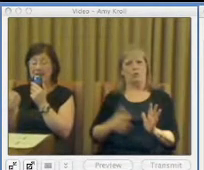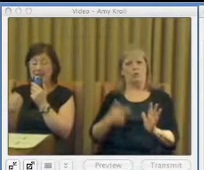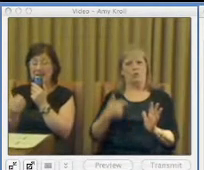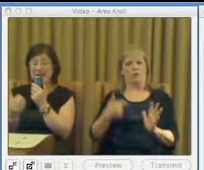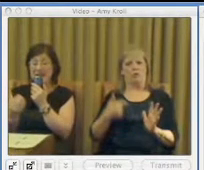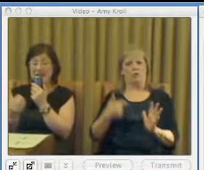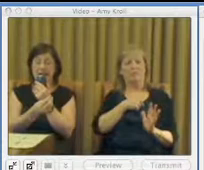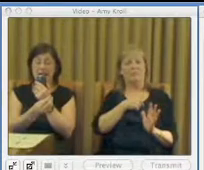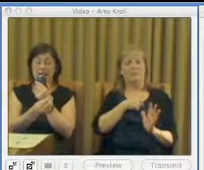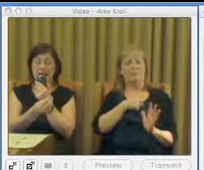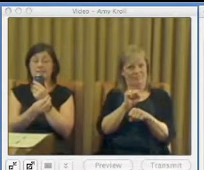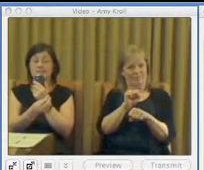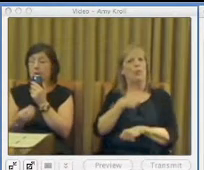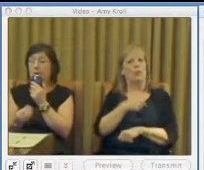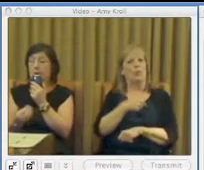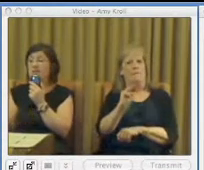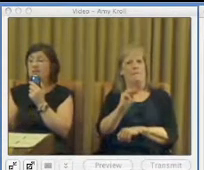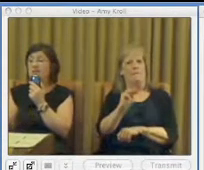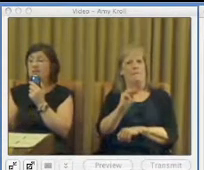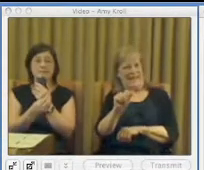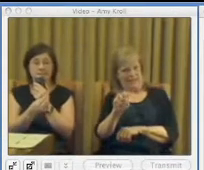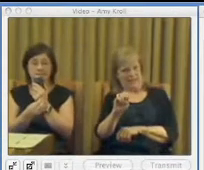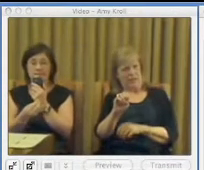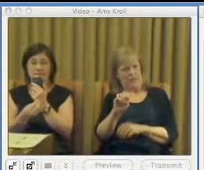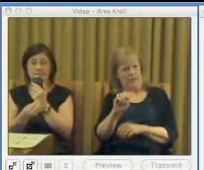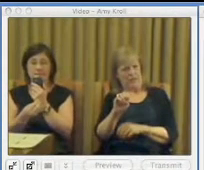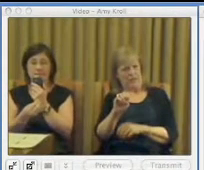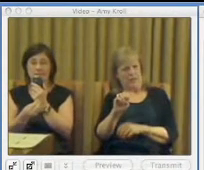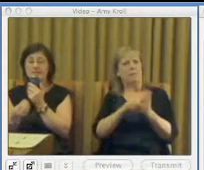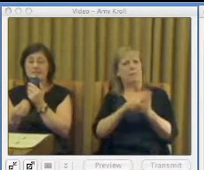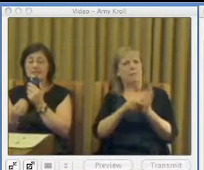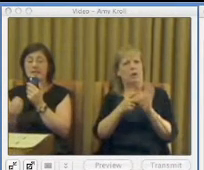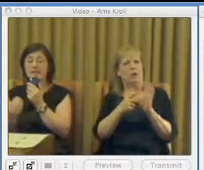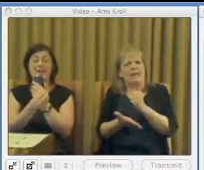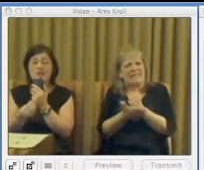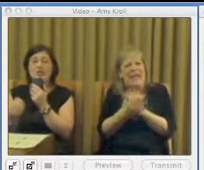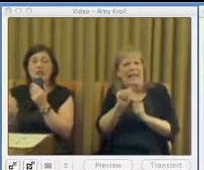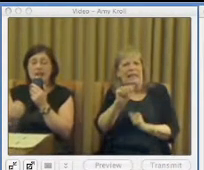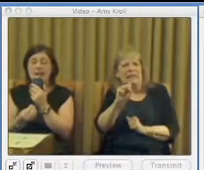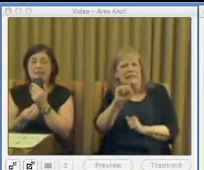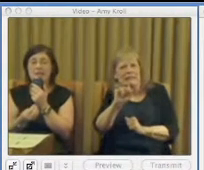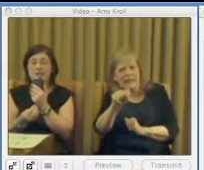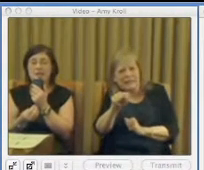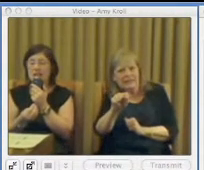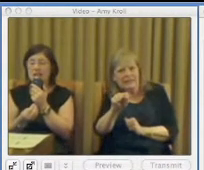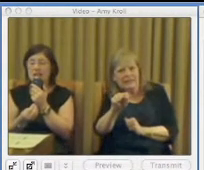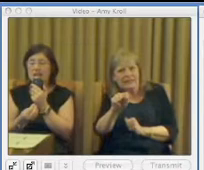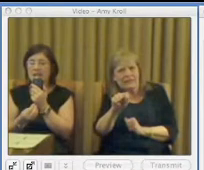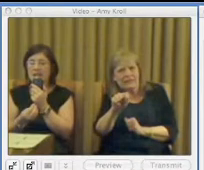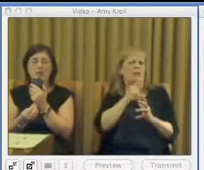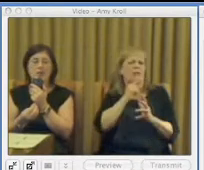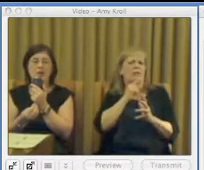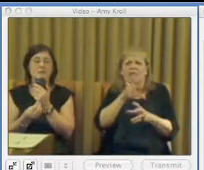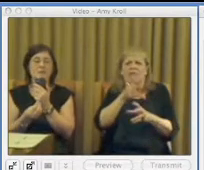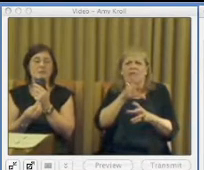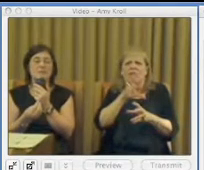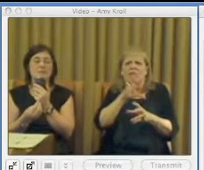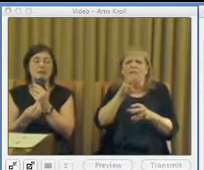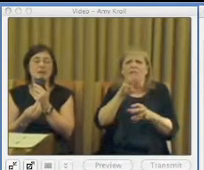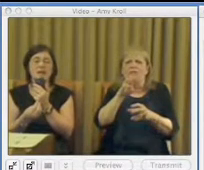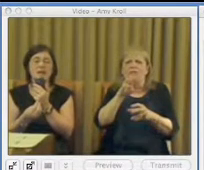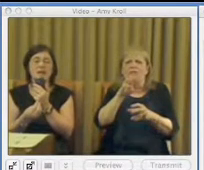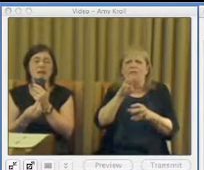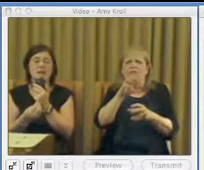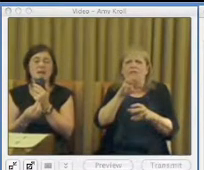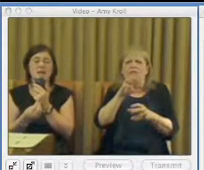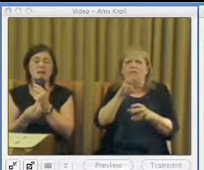are mediating, we are assisting, we're engaging in an activity